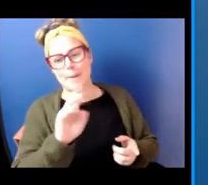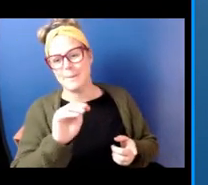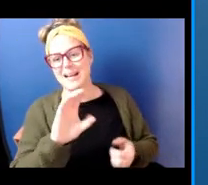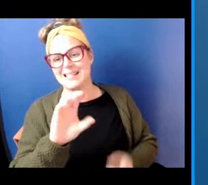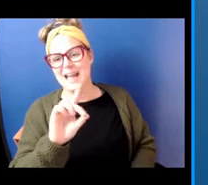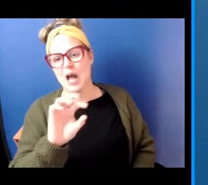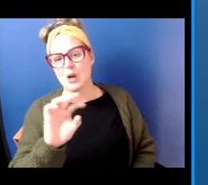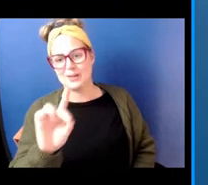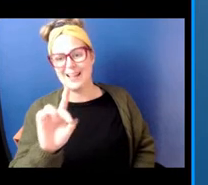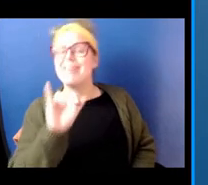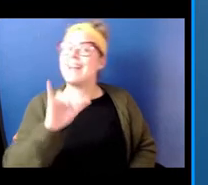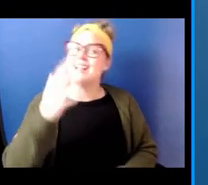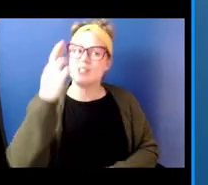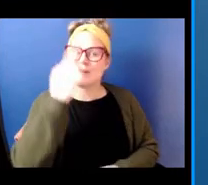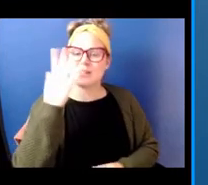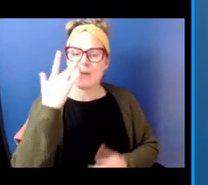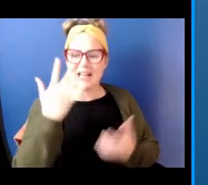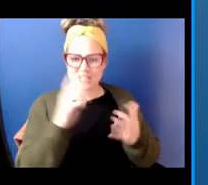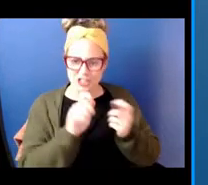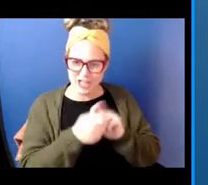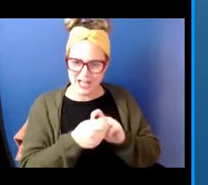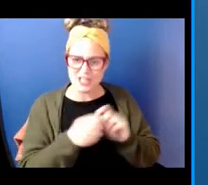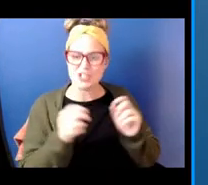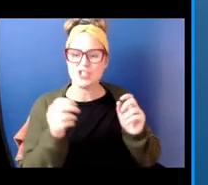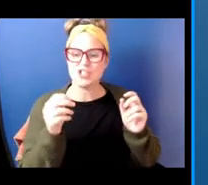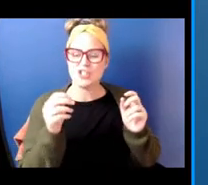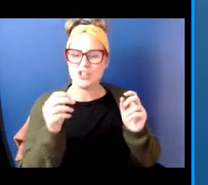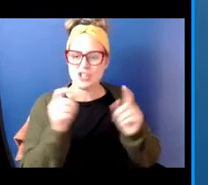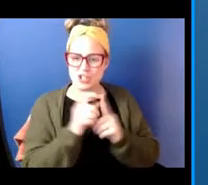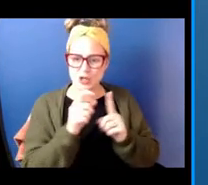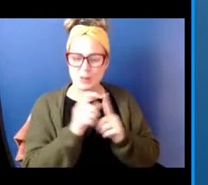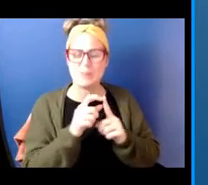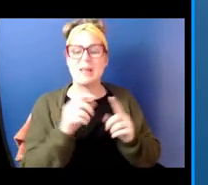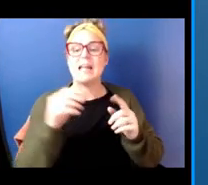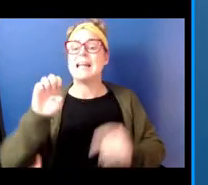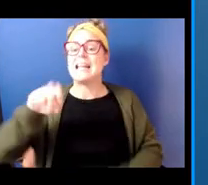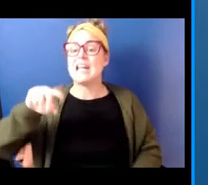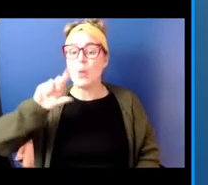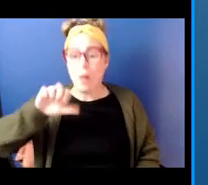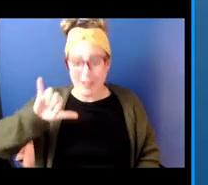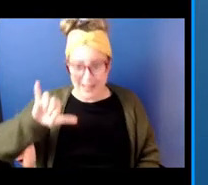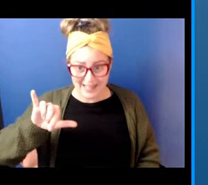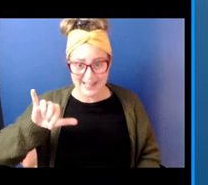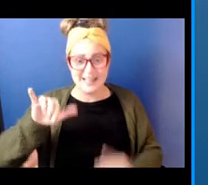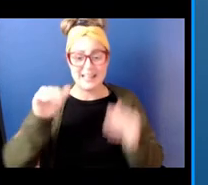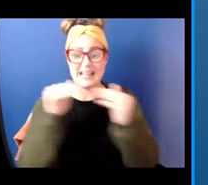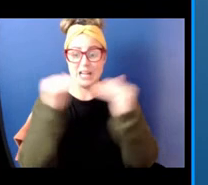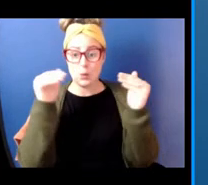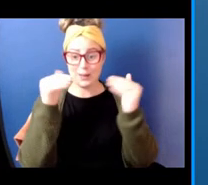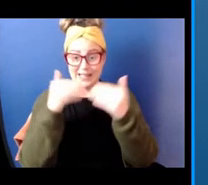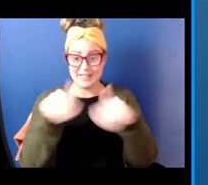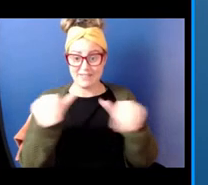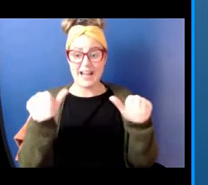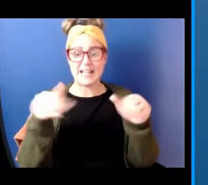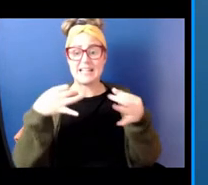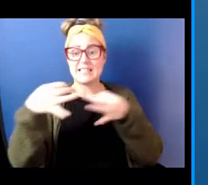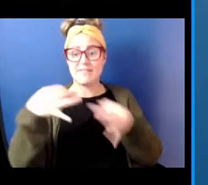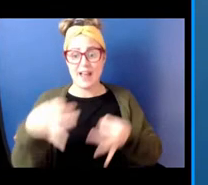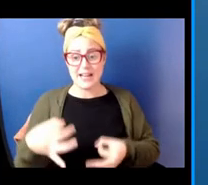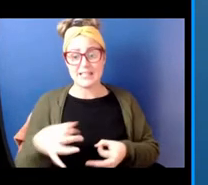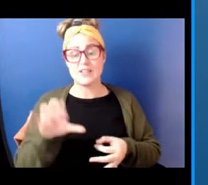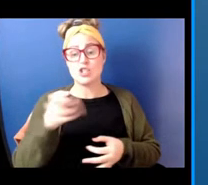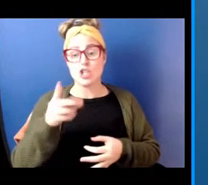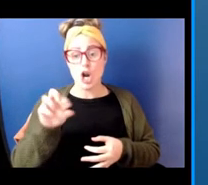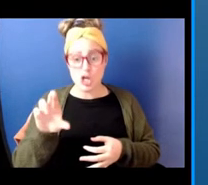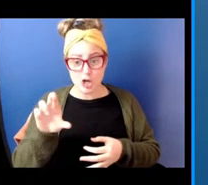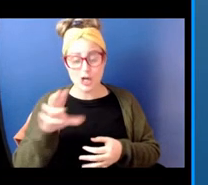to change the term evenly divided to be equally divided because equally divided is defined in both the charter and in our